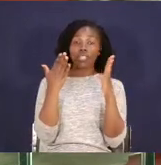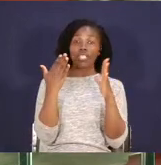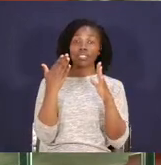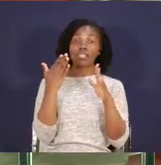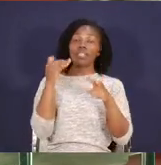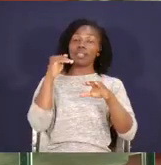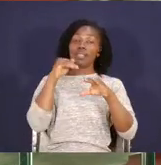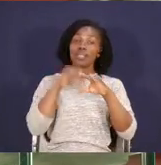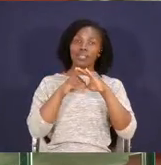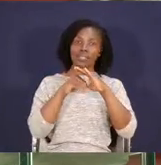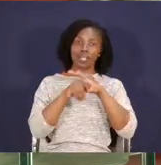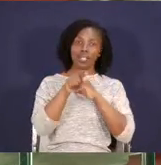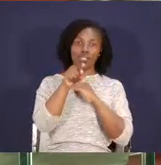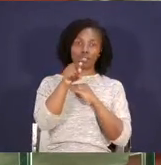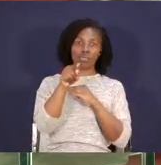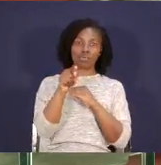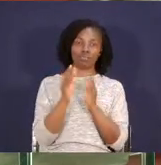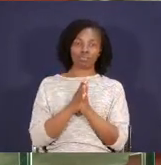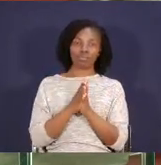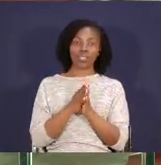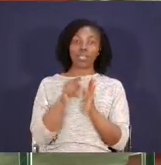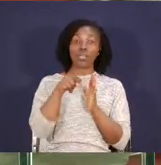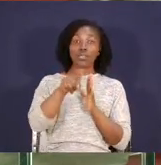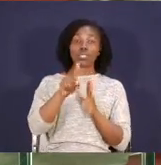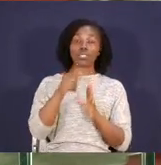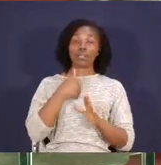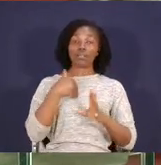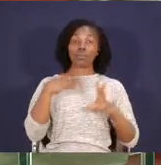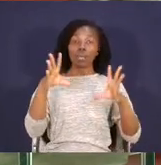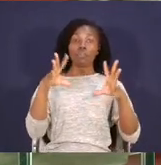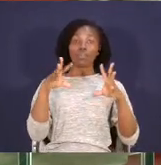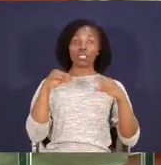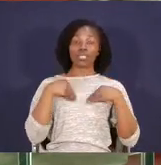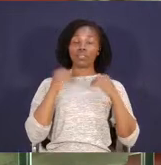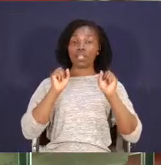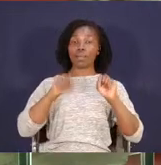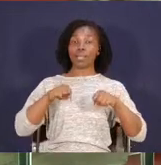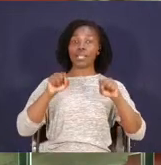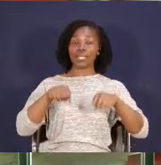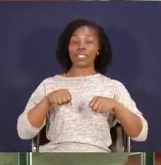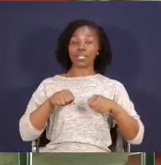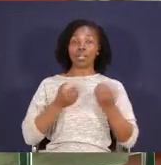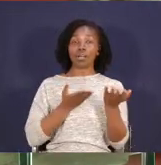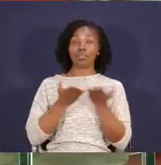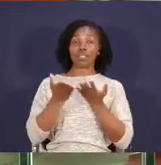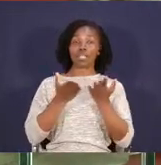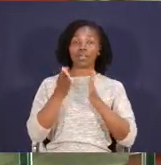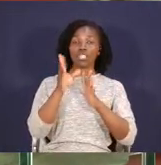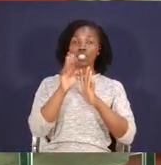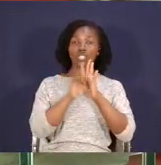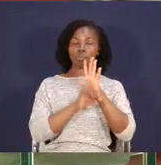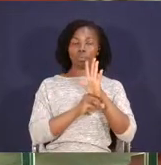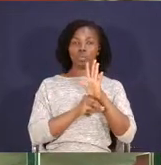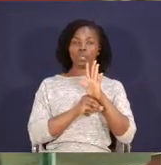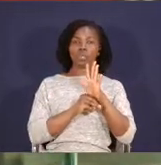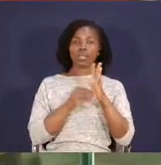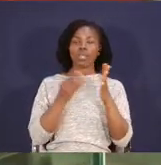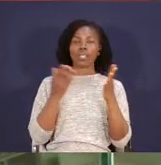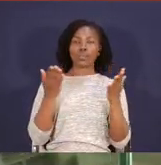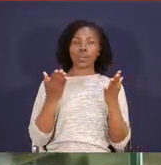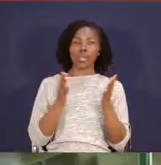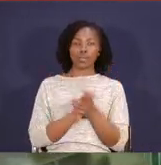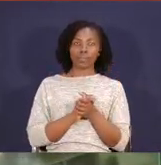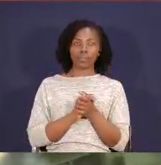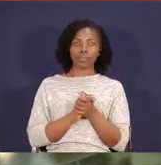you. So you have received the capacity of stewardship. You know, at the core of